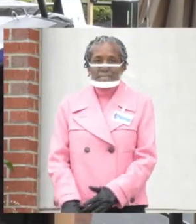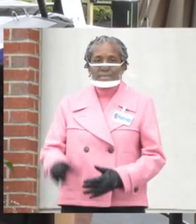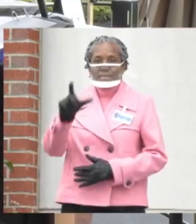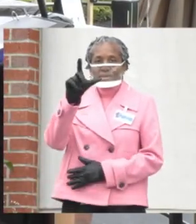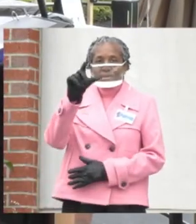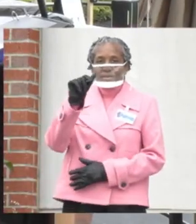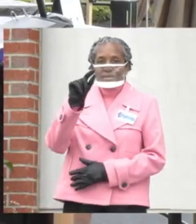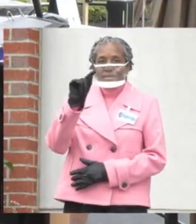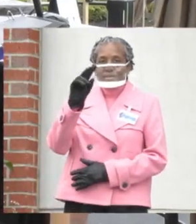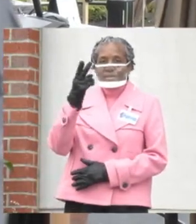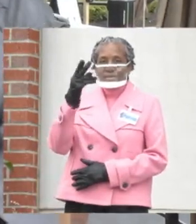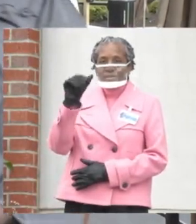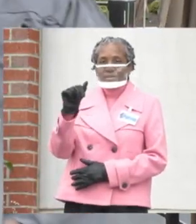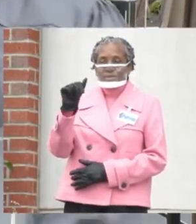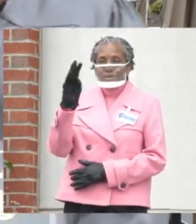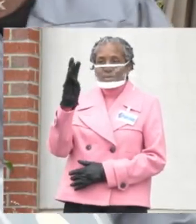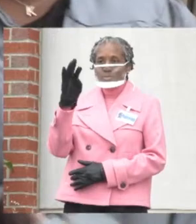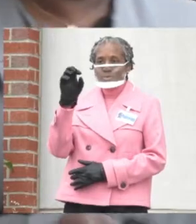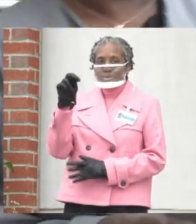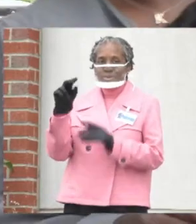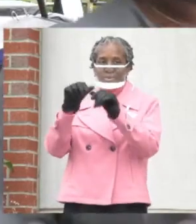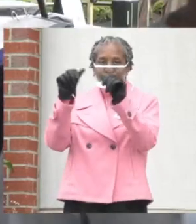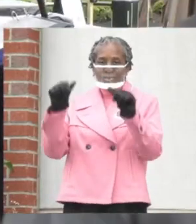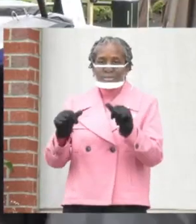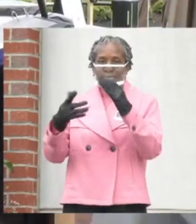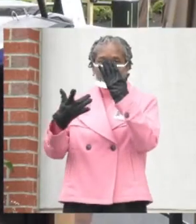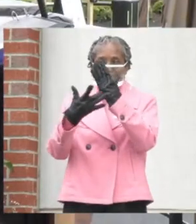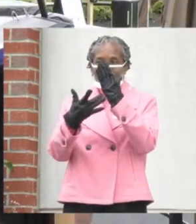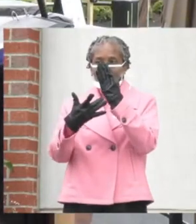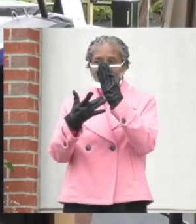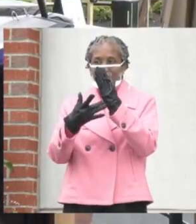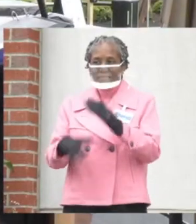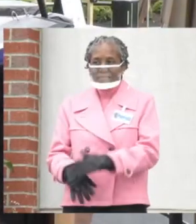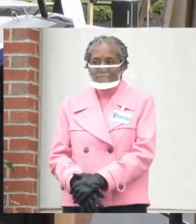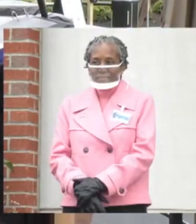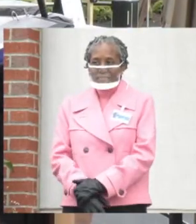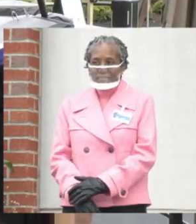Otisia Bryan, Architectural Technology.